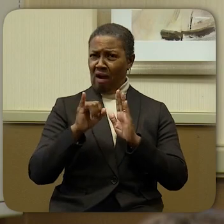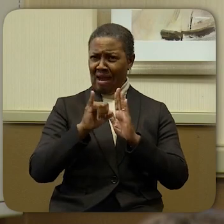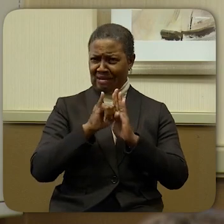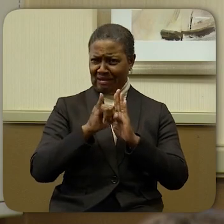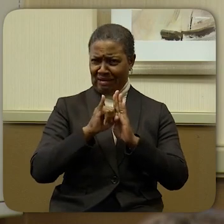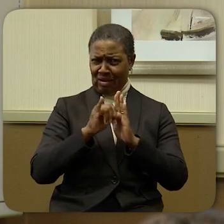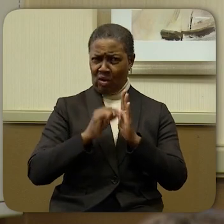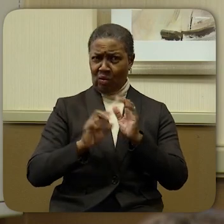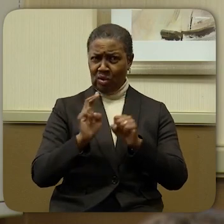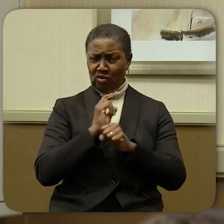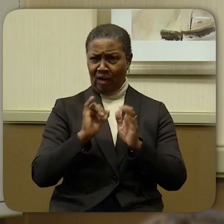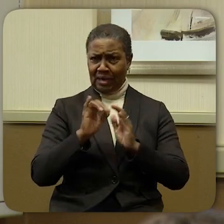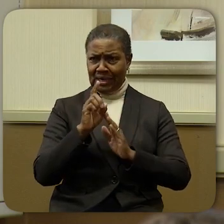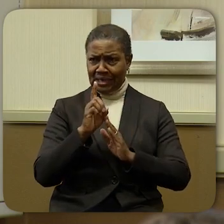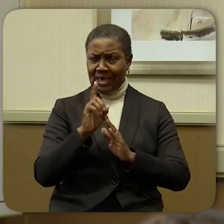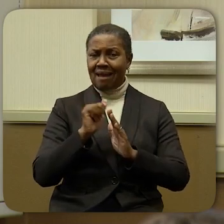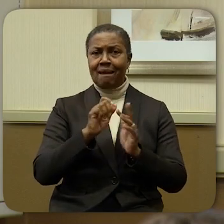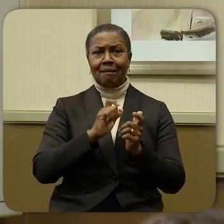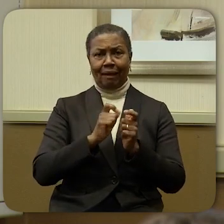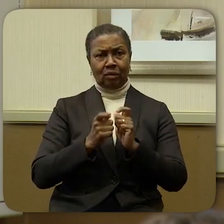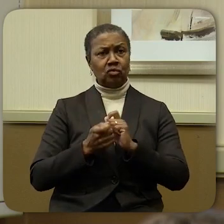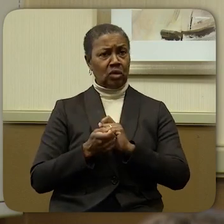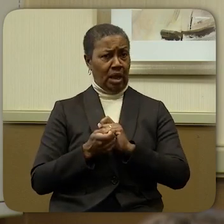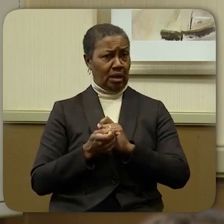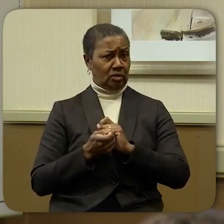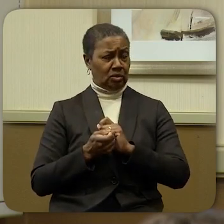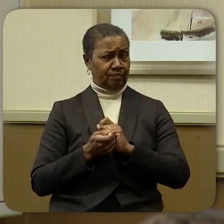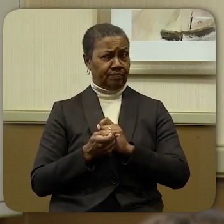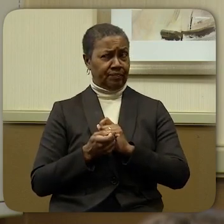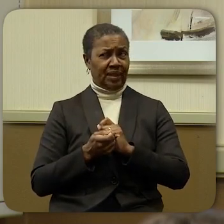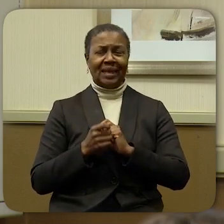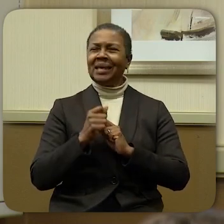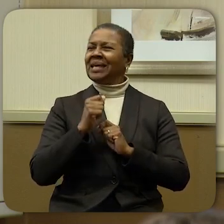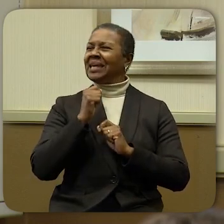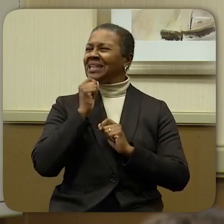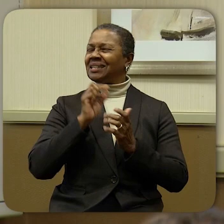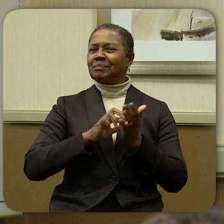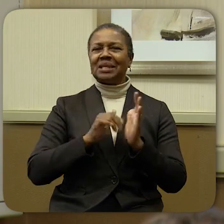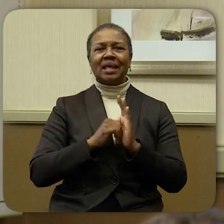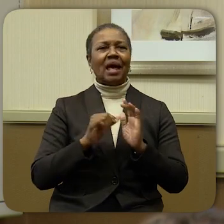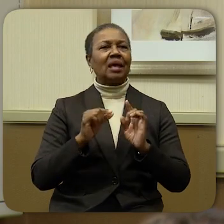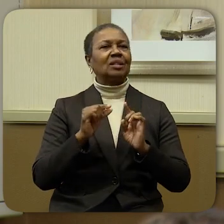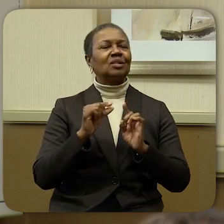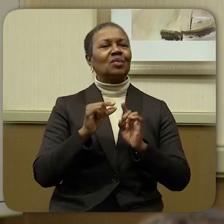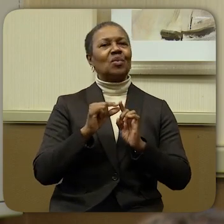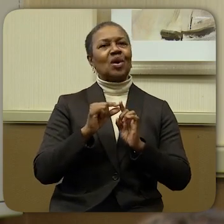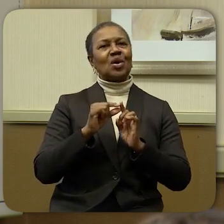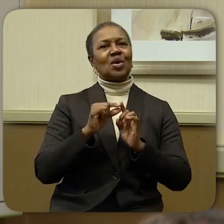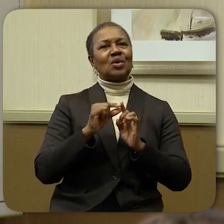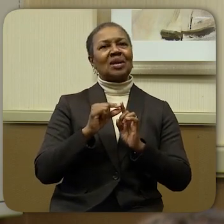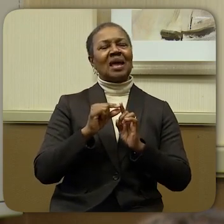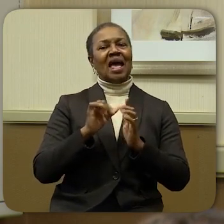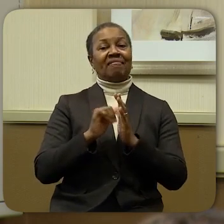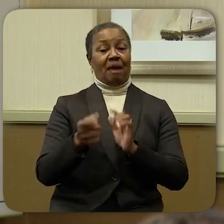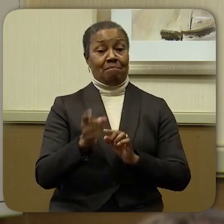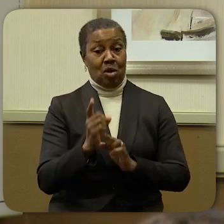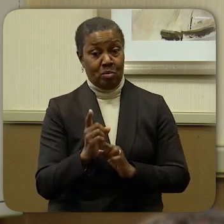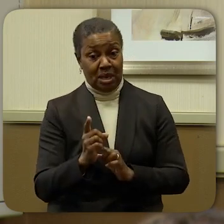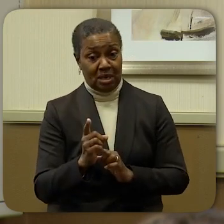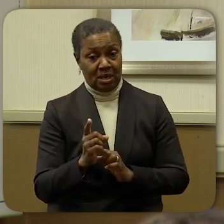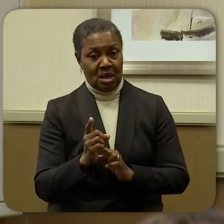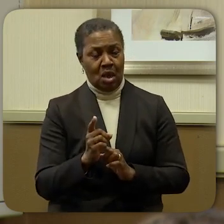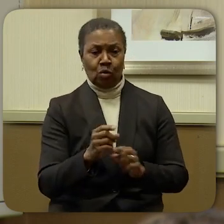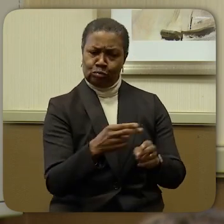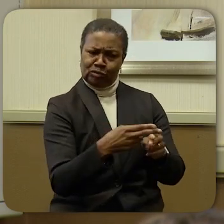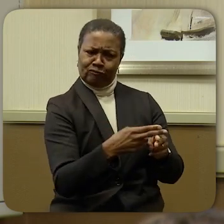identity can change. And it doesn't mean that the word that we used at the time was a phase.